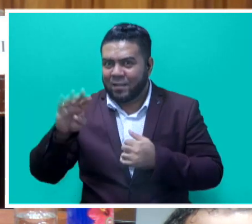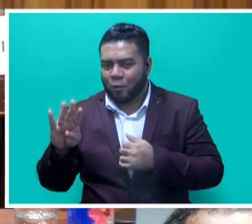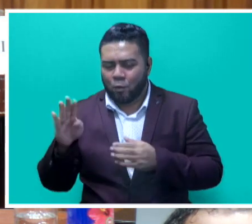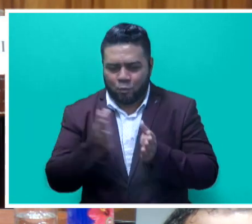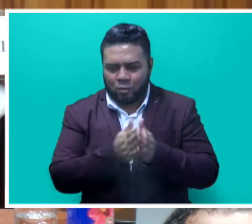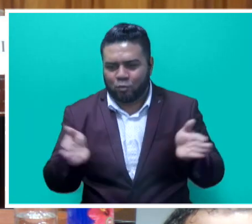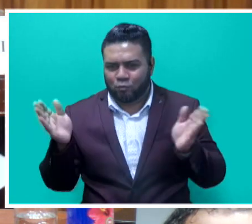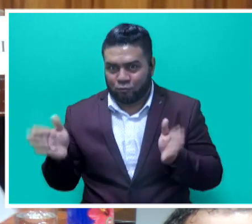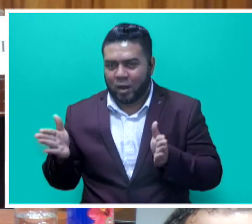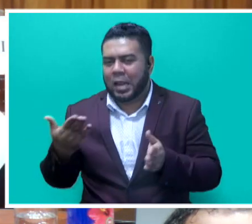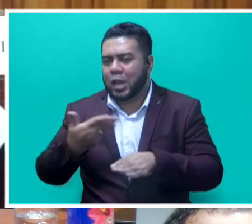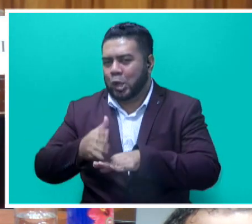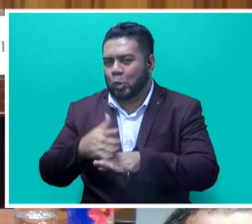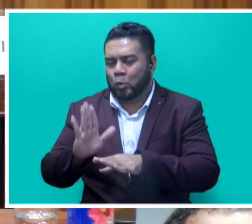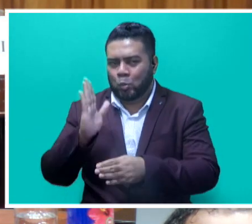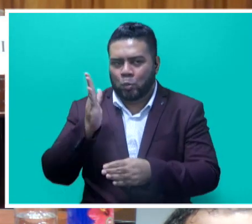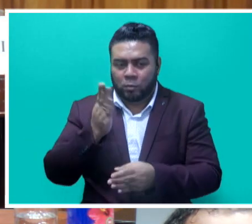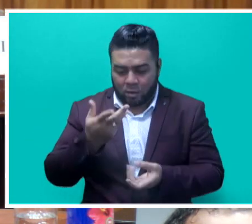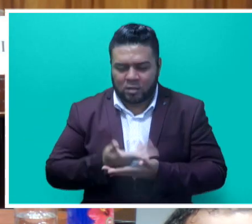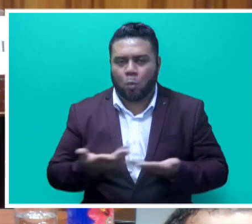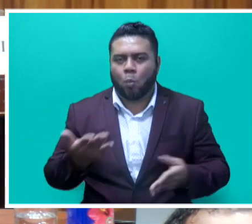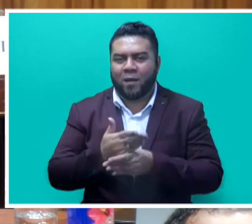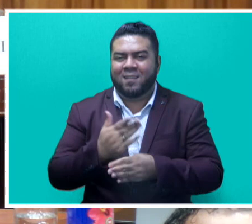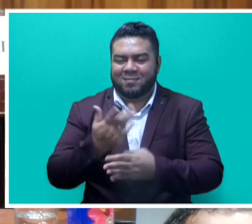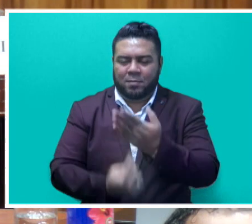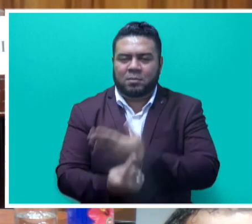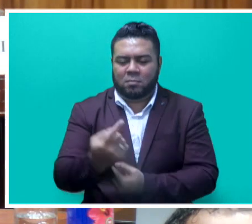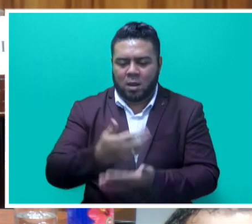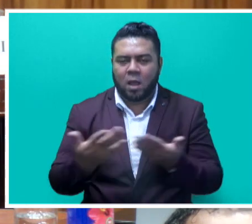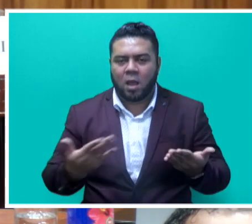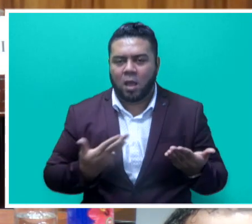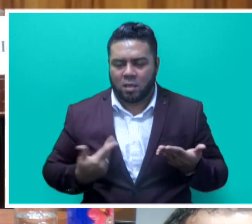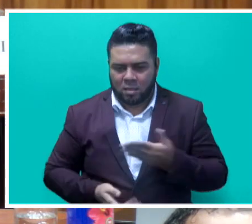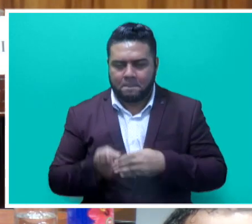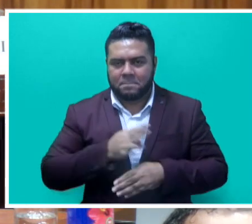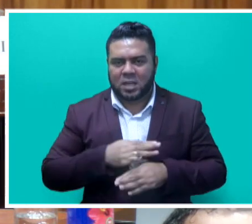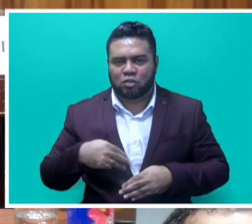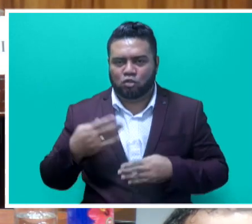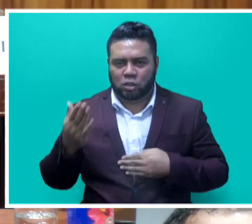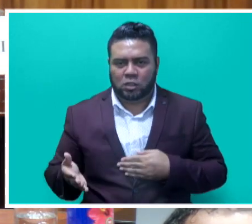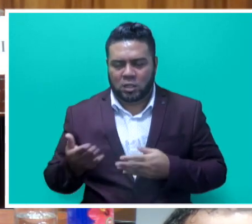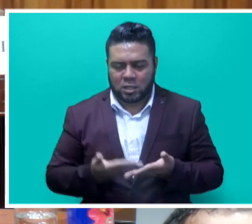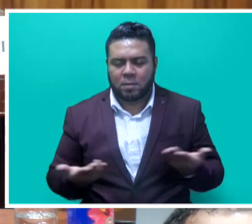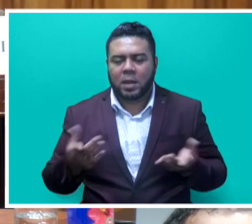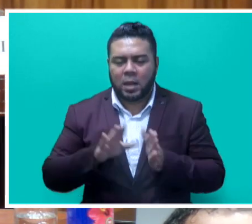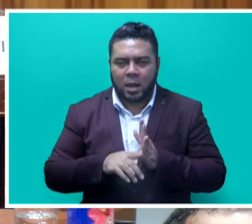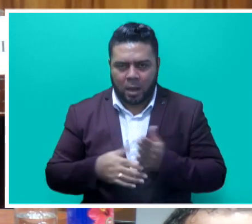the present work that is being undertaken by the ministry at this time.